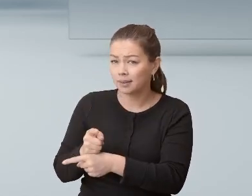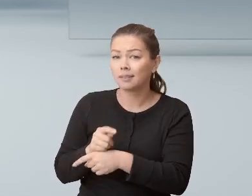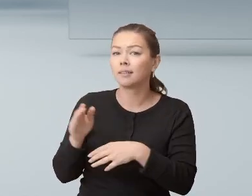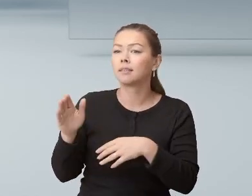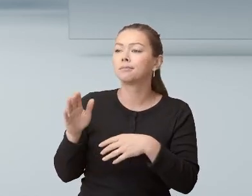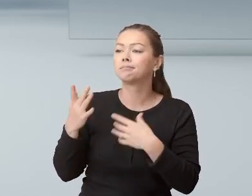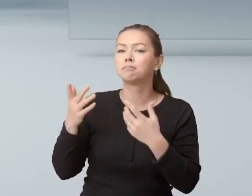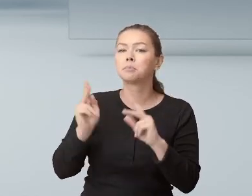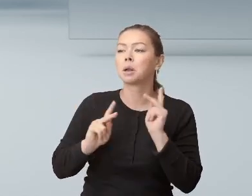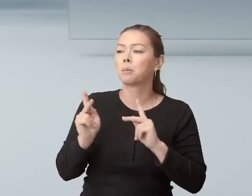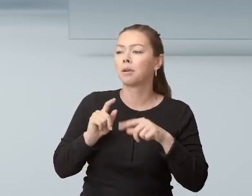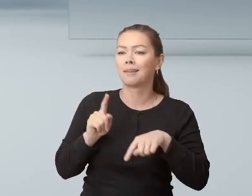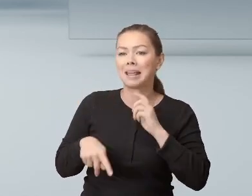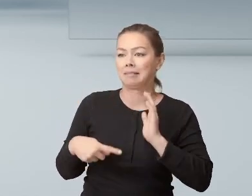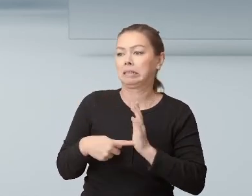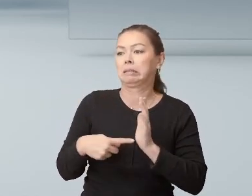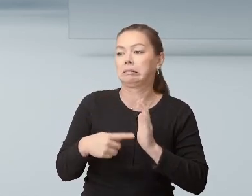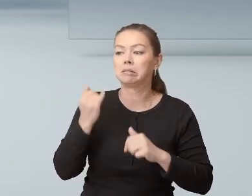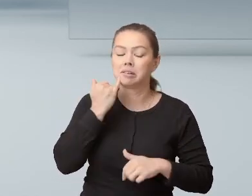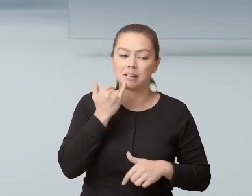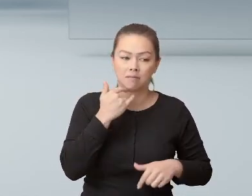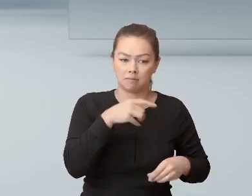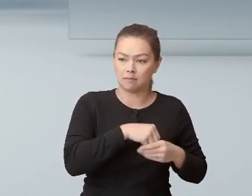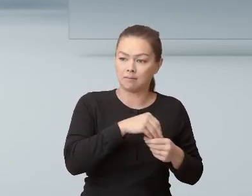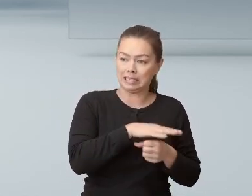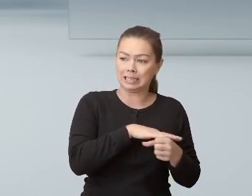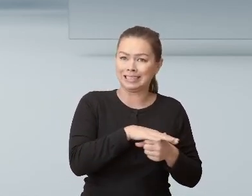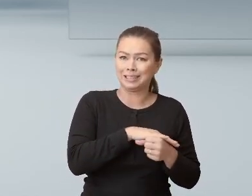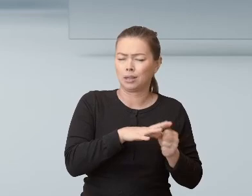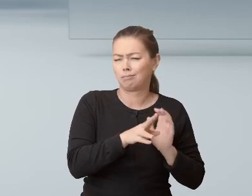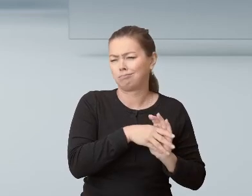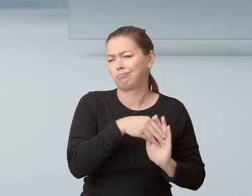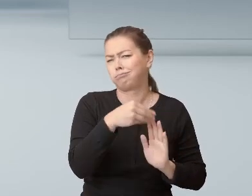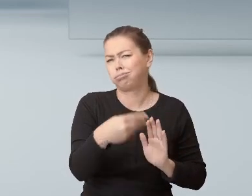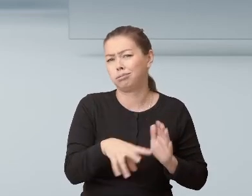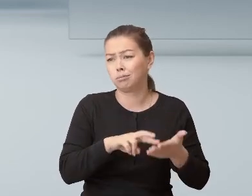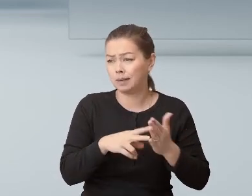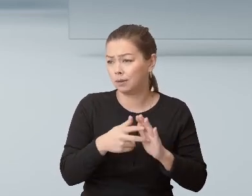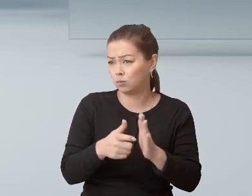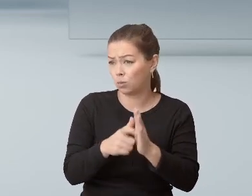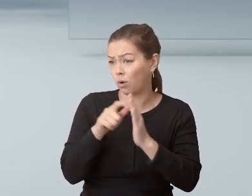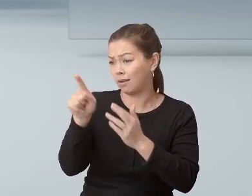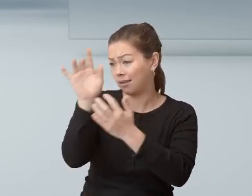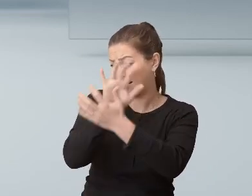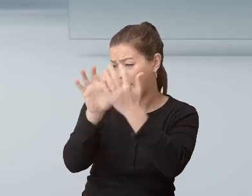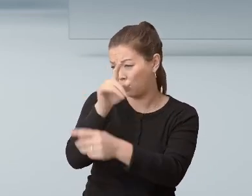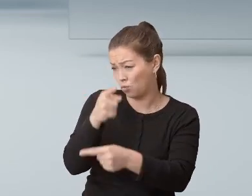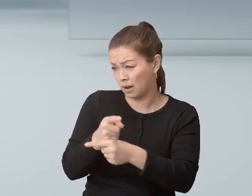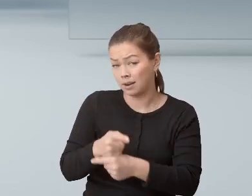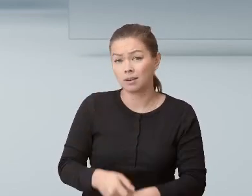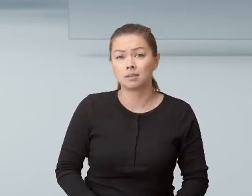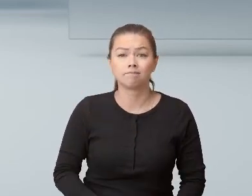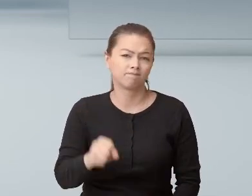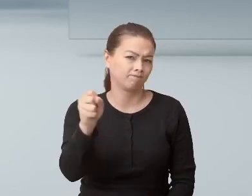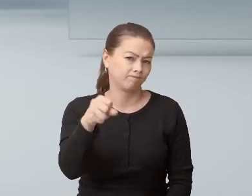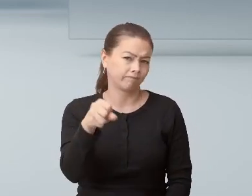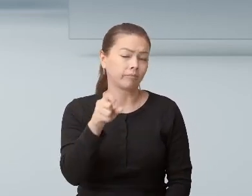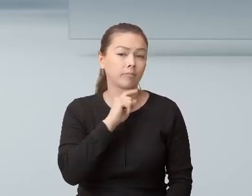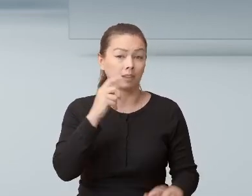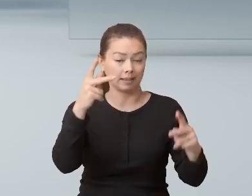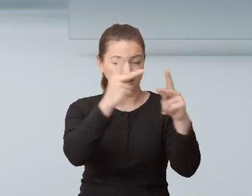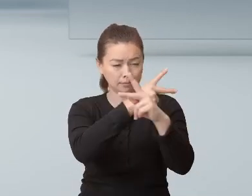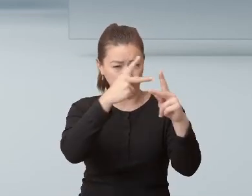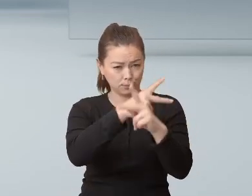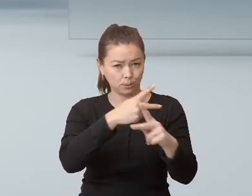on-premise environment, right? You have to be in the cloud to participate in that, right? The compute requirements for doing modern